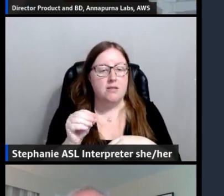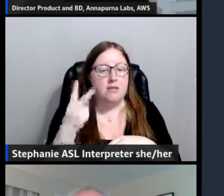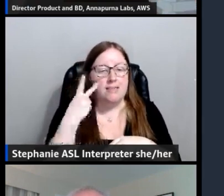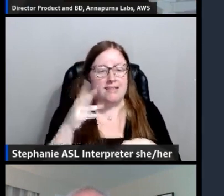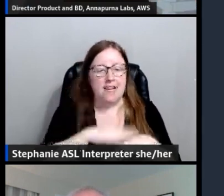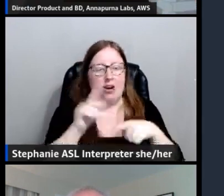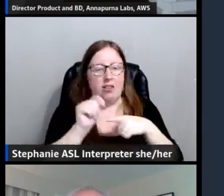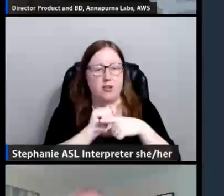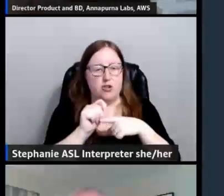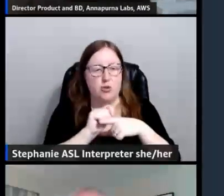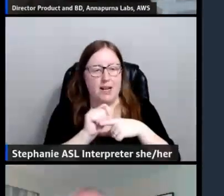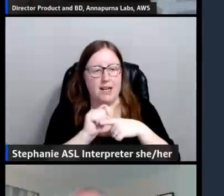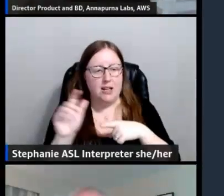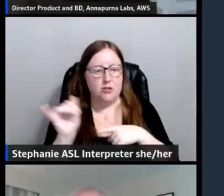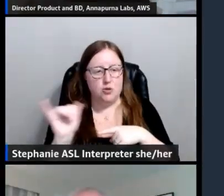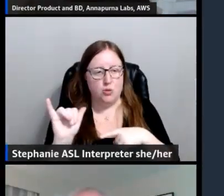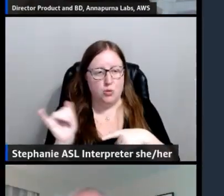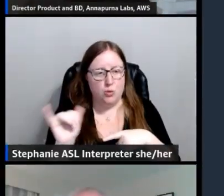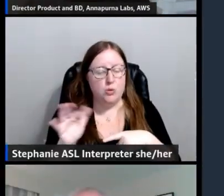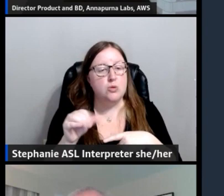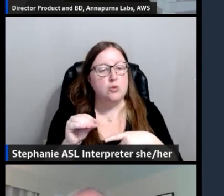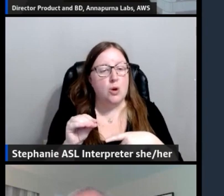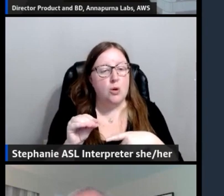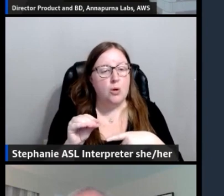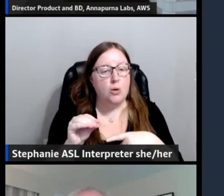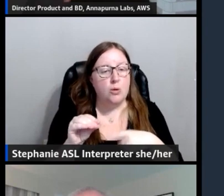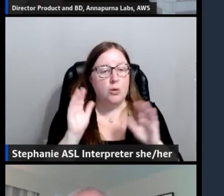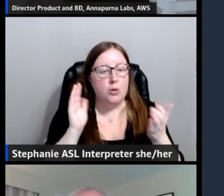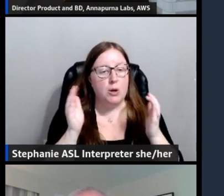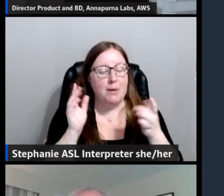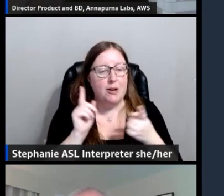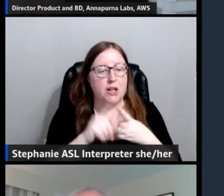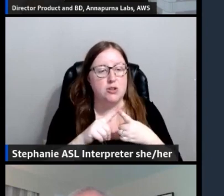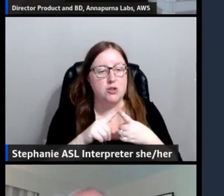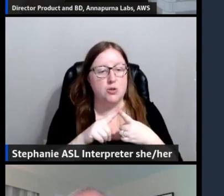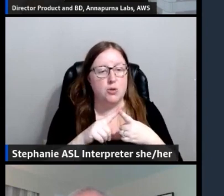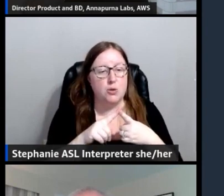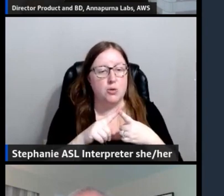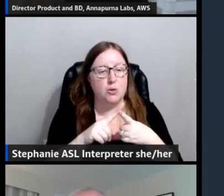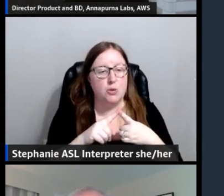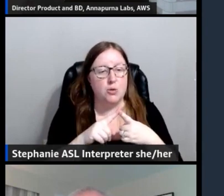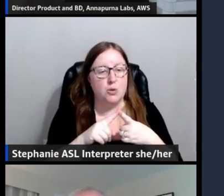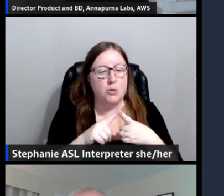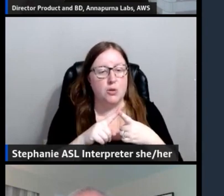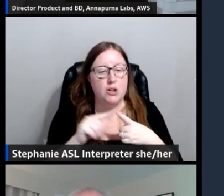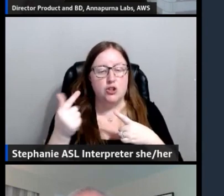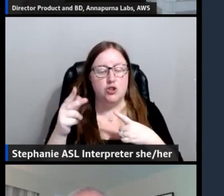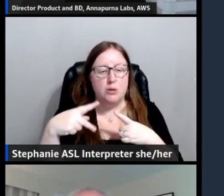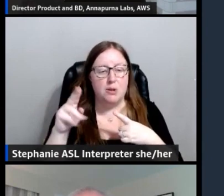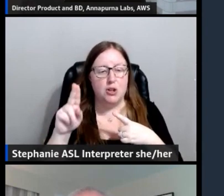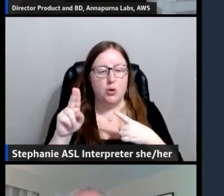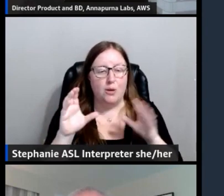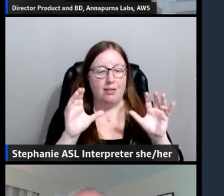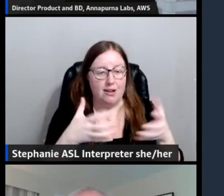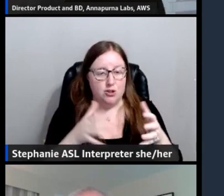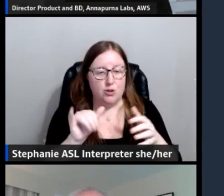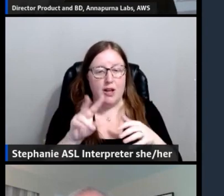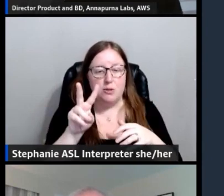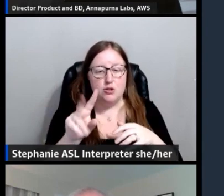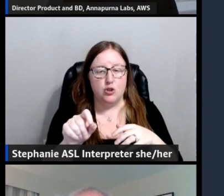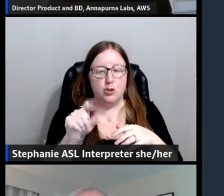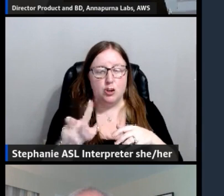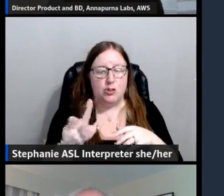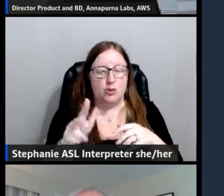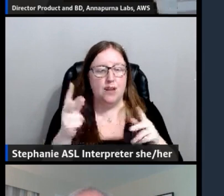that encoder model. So comparing to a GPU cluster on AWS, this was 2.3x